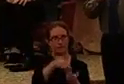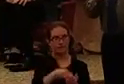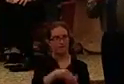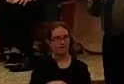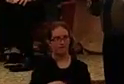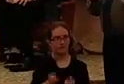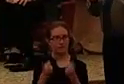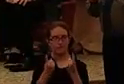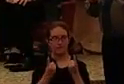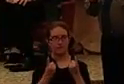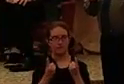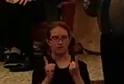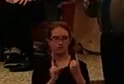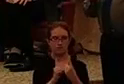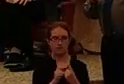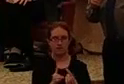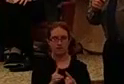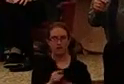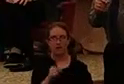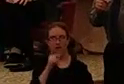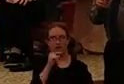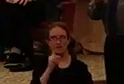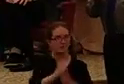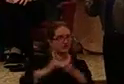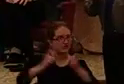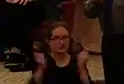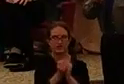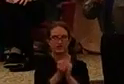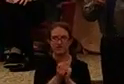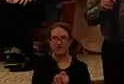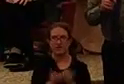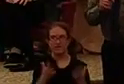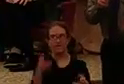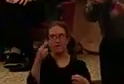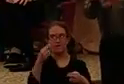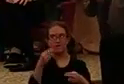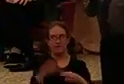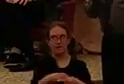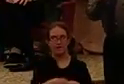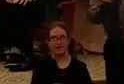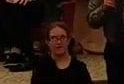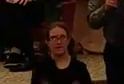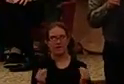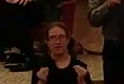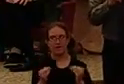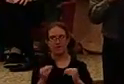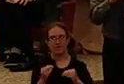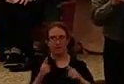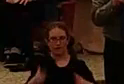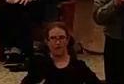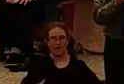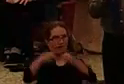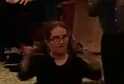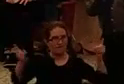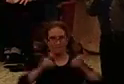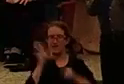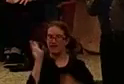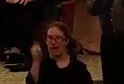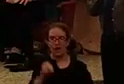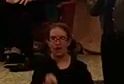as he came to them. And let me just change you. Let me give you a new name. God, let me turn your life around